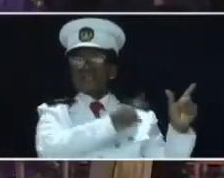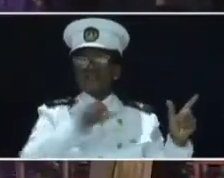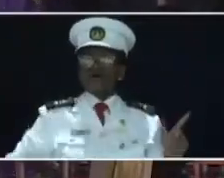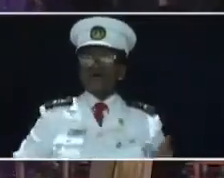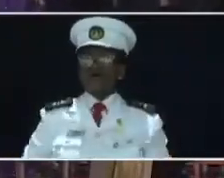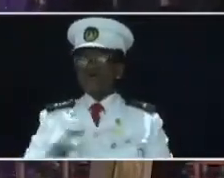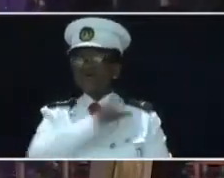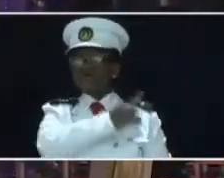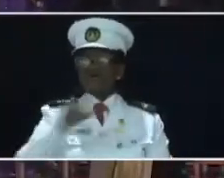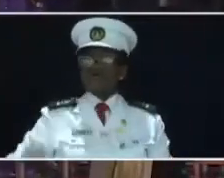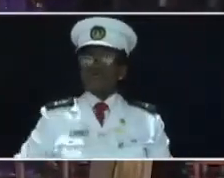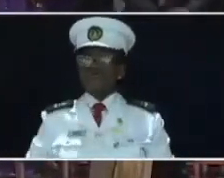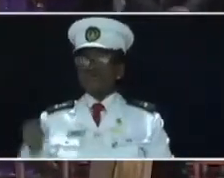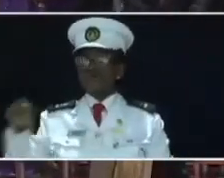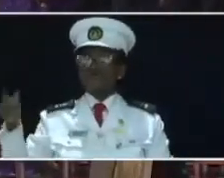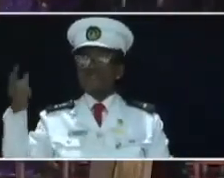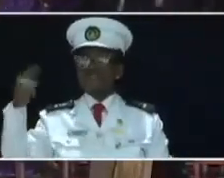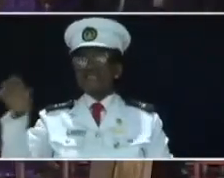of Days.